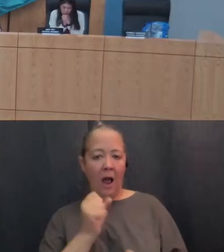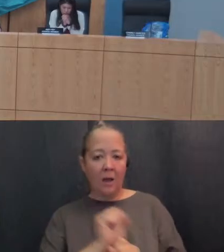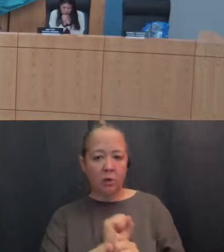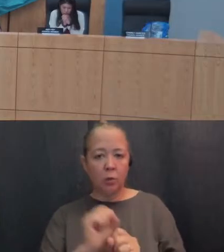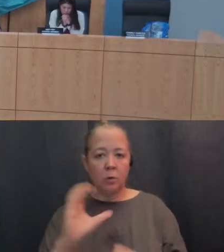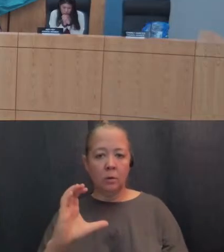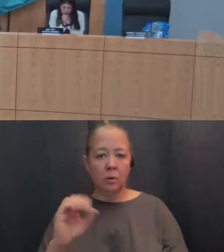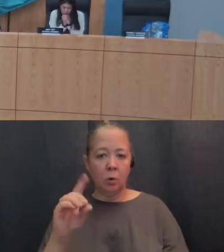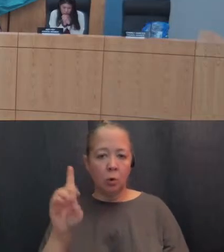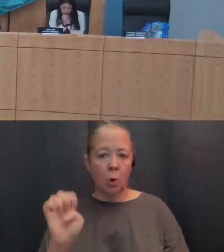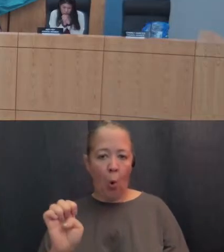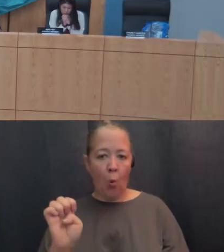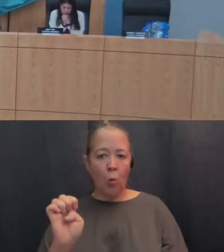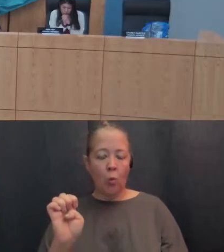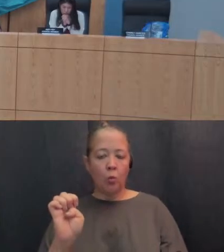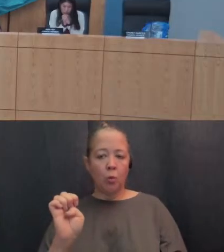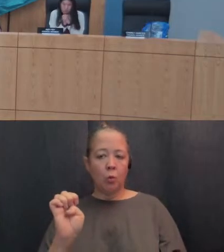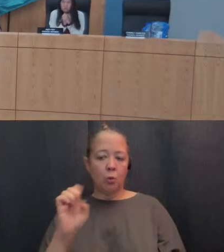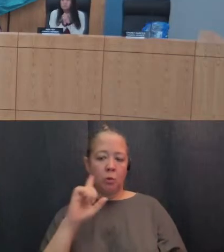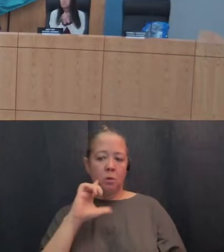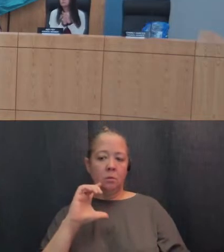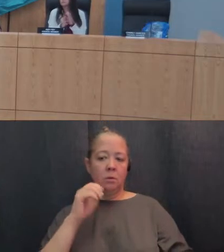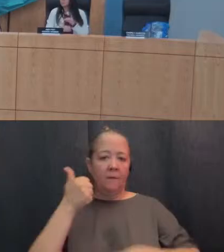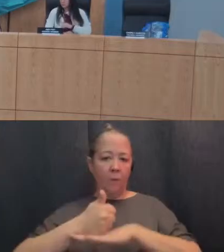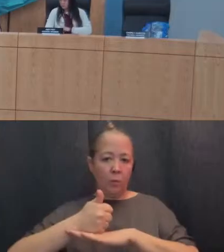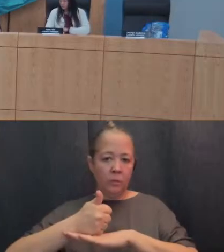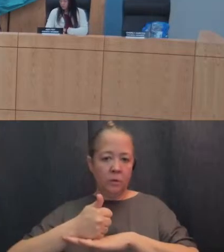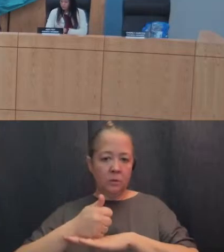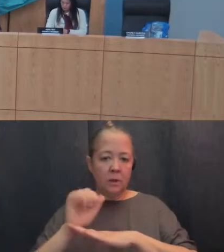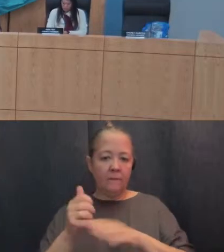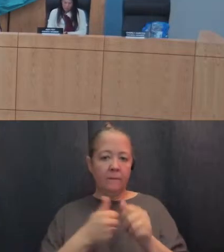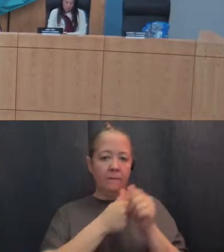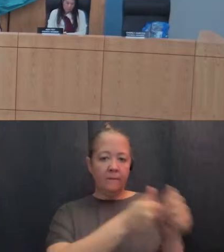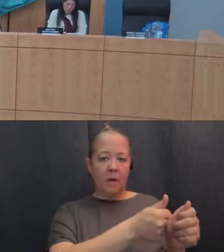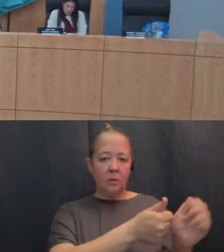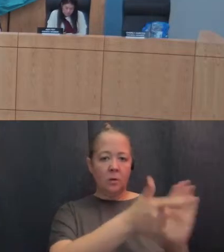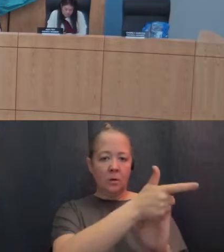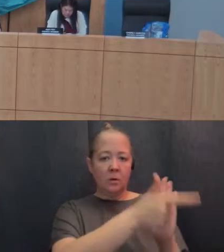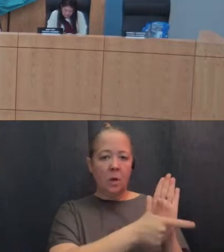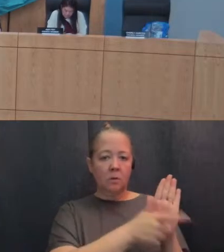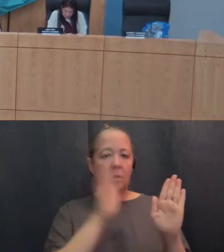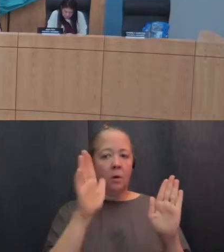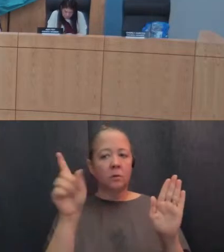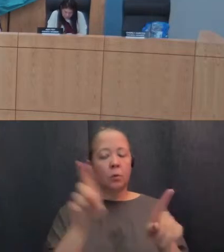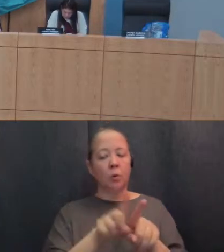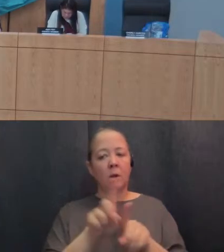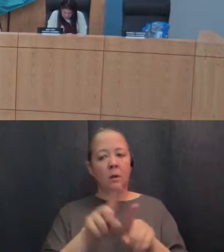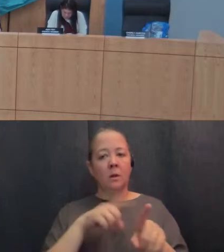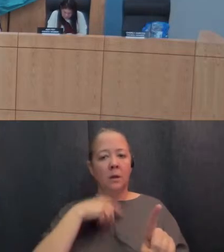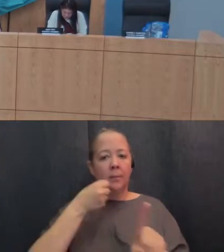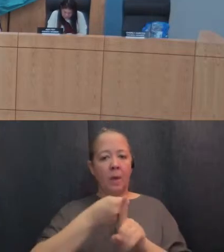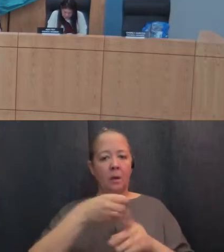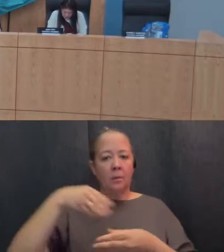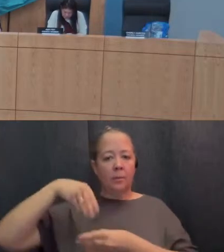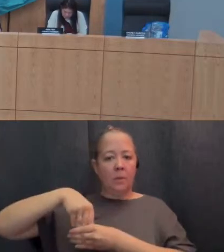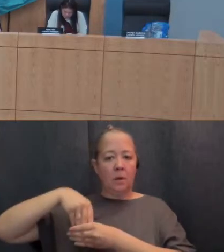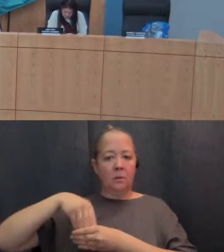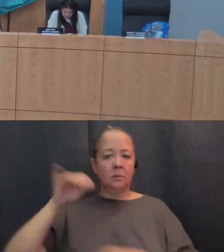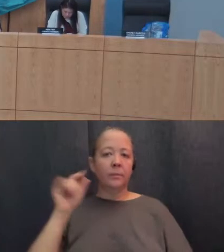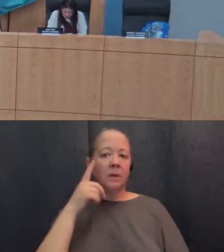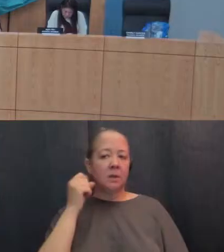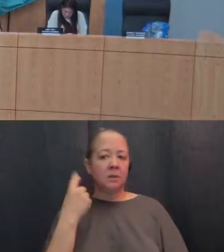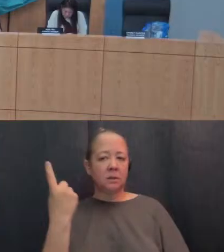that and follows the law, that will also hit the pocket as well. Because someone mentioned about raising the fees for